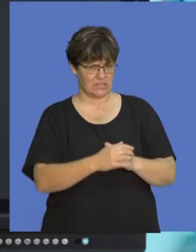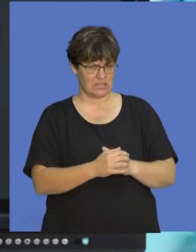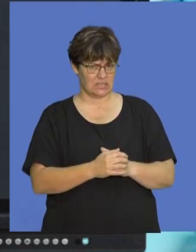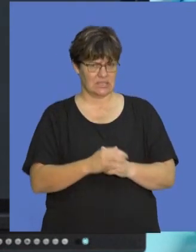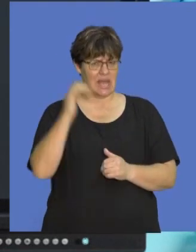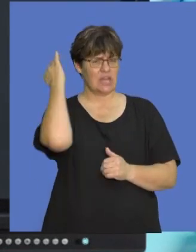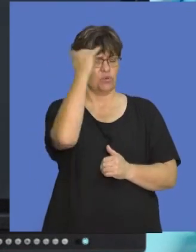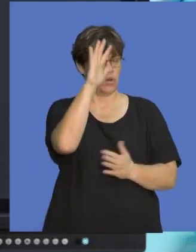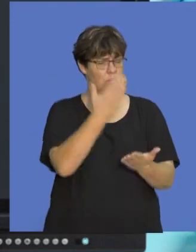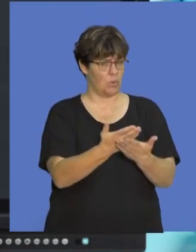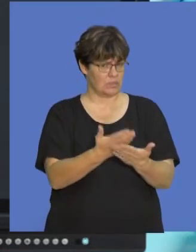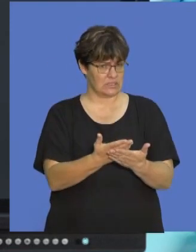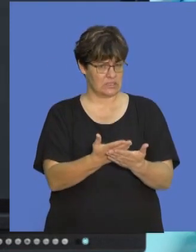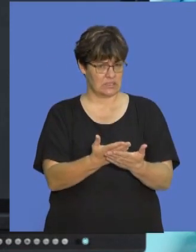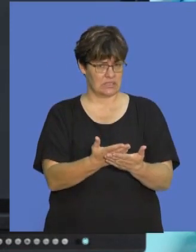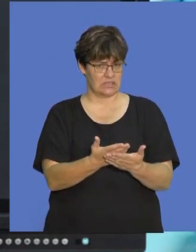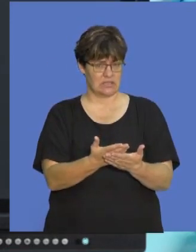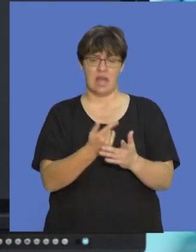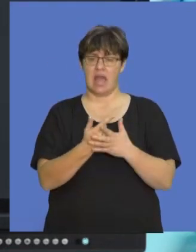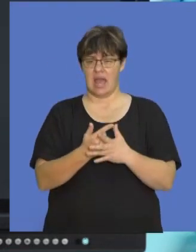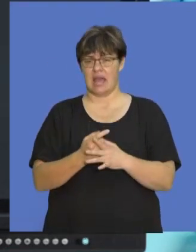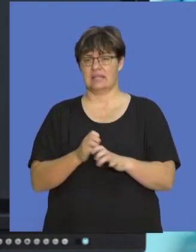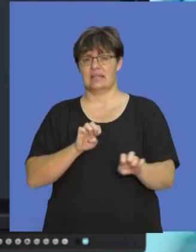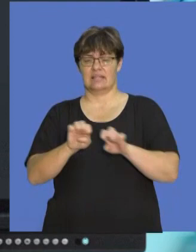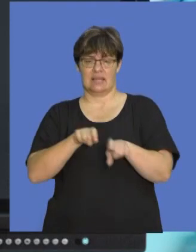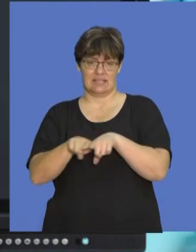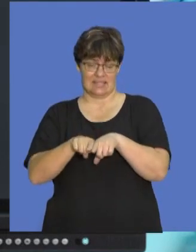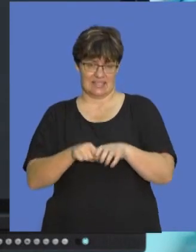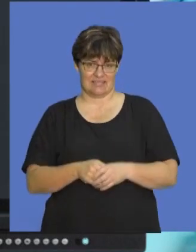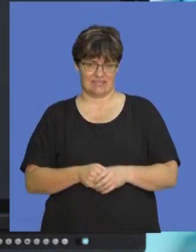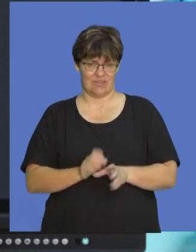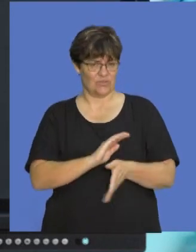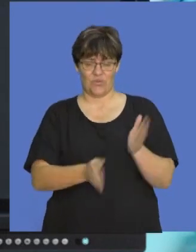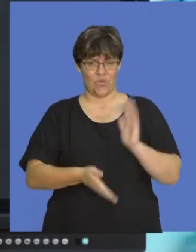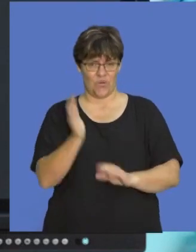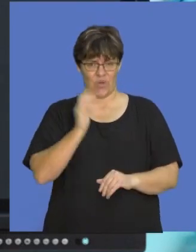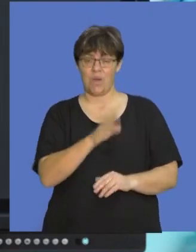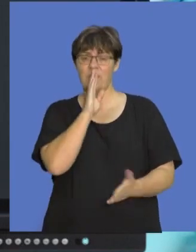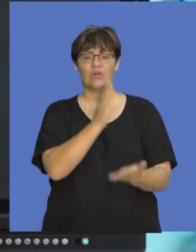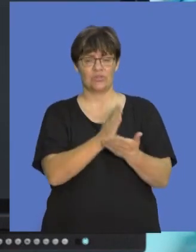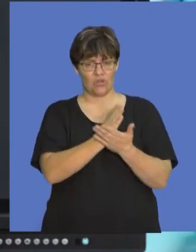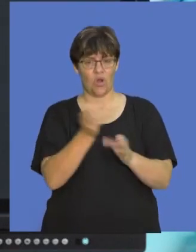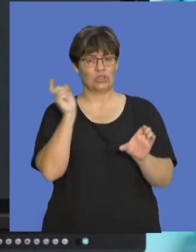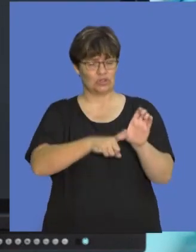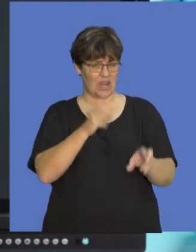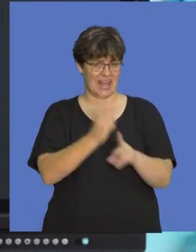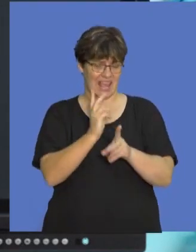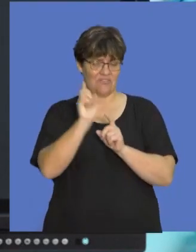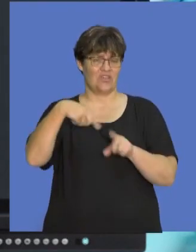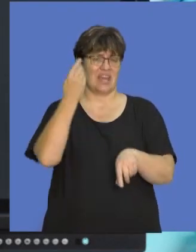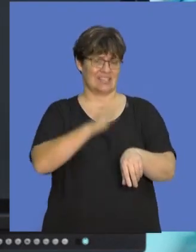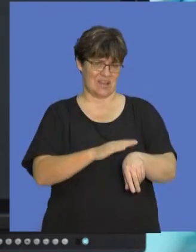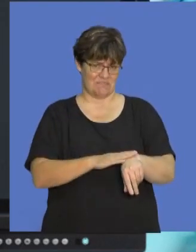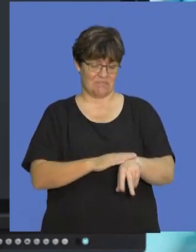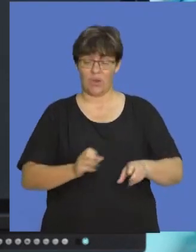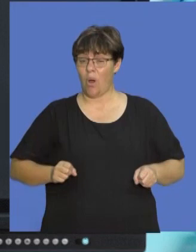always think about theoretical probability and experimental trial. Don't go away. Make sure